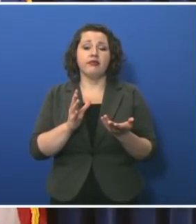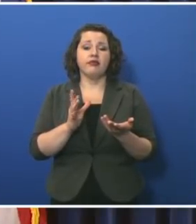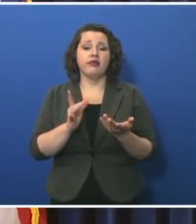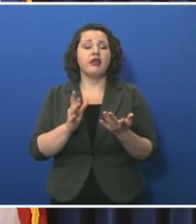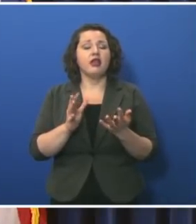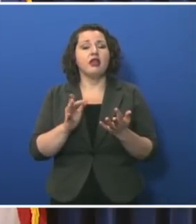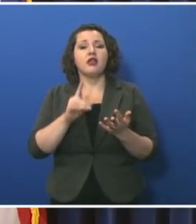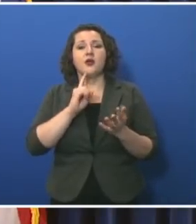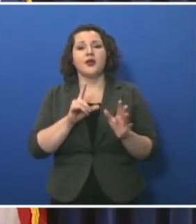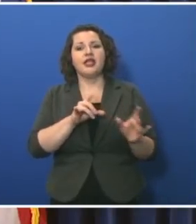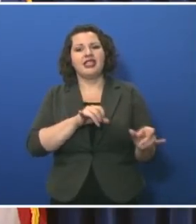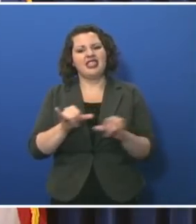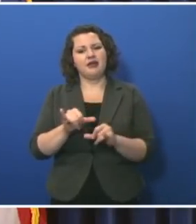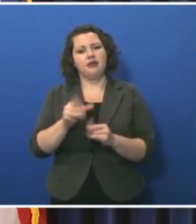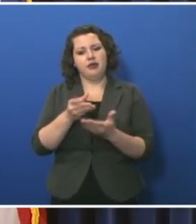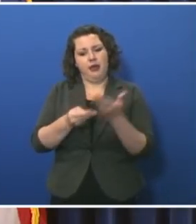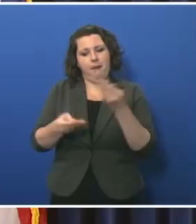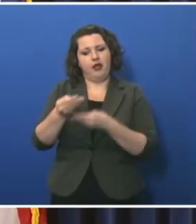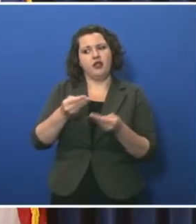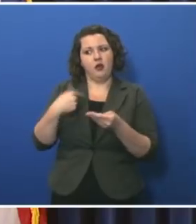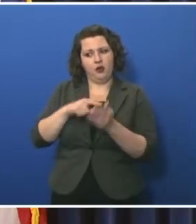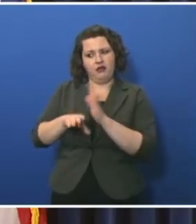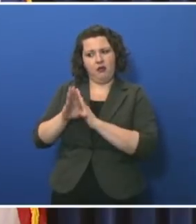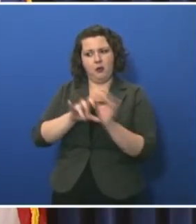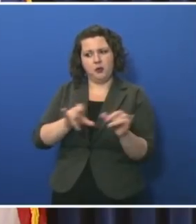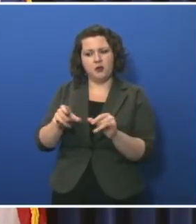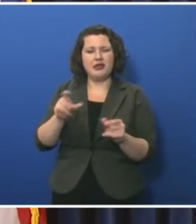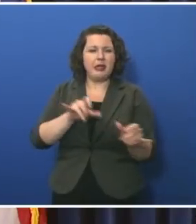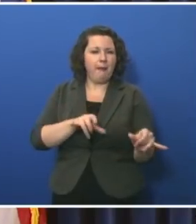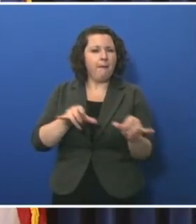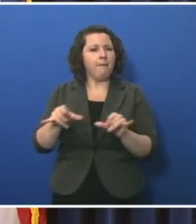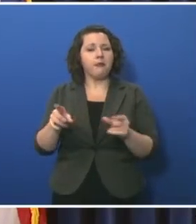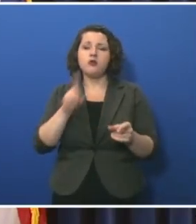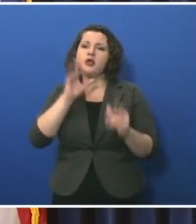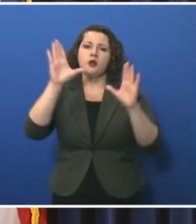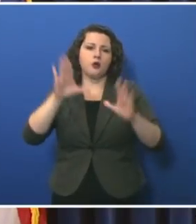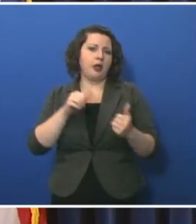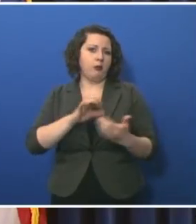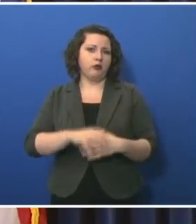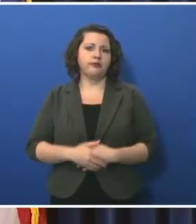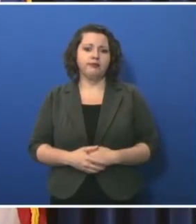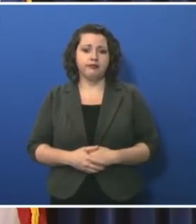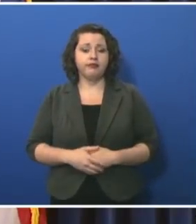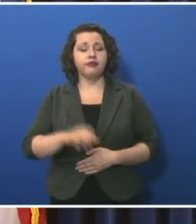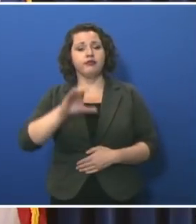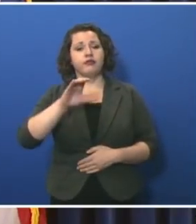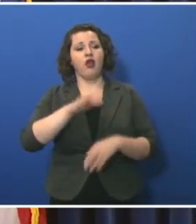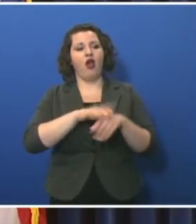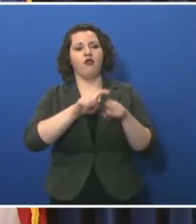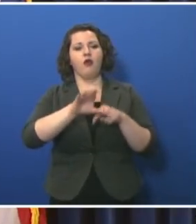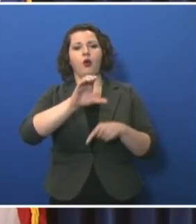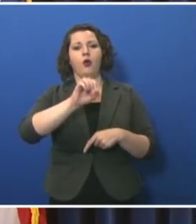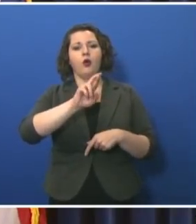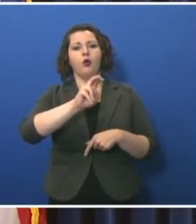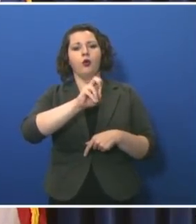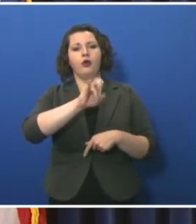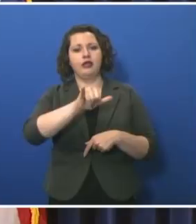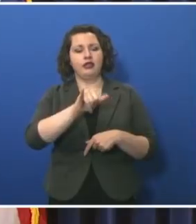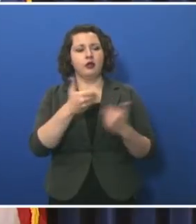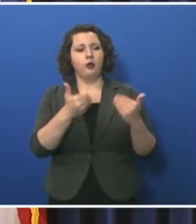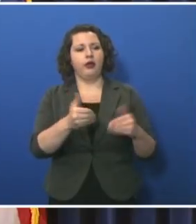was similar to the budget that we had worked on too, and I think it's a great approach. Courtney, go ahead.